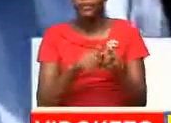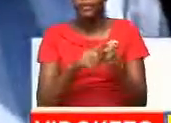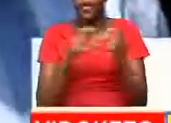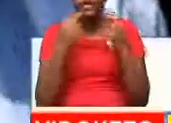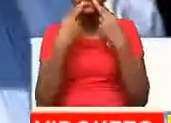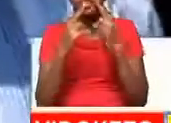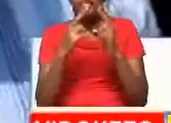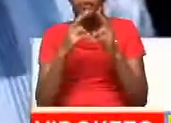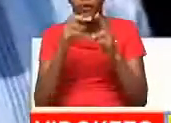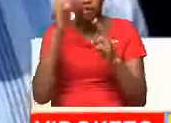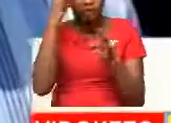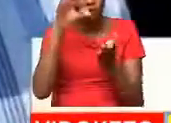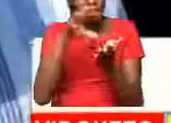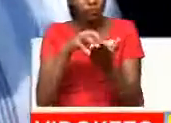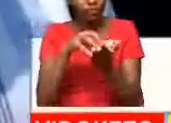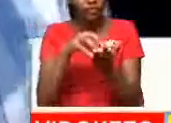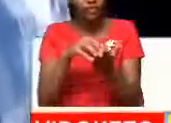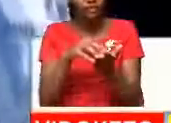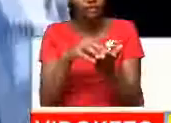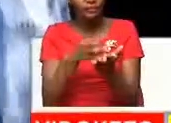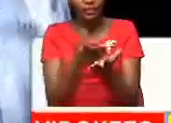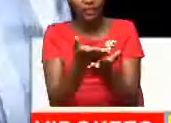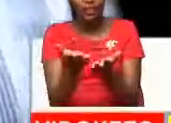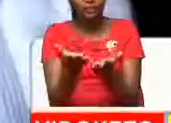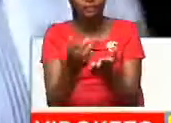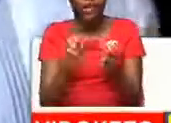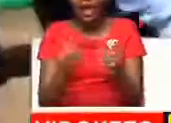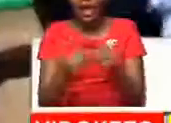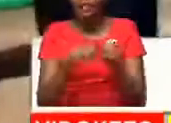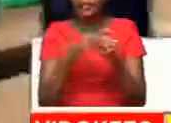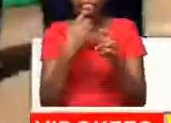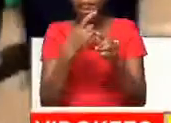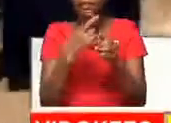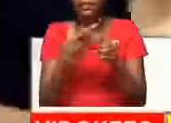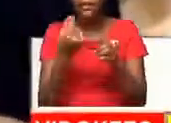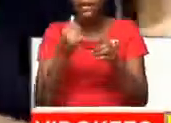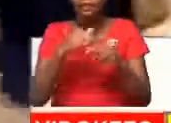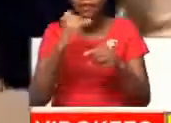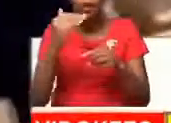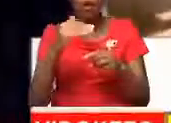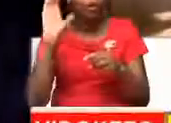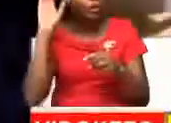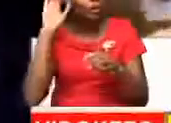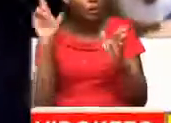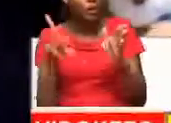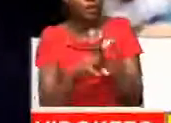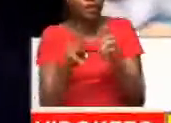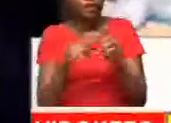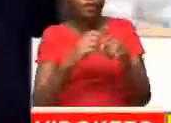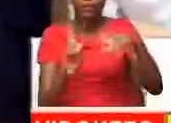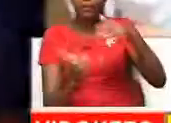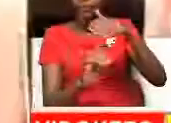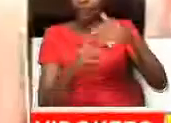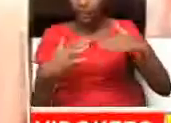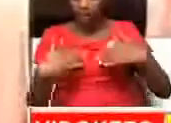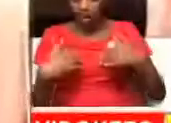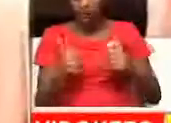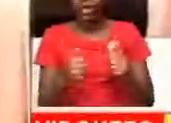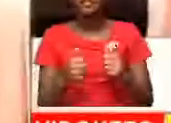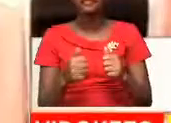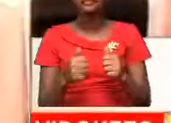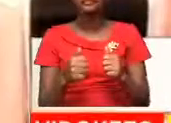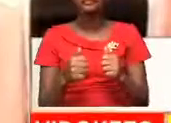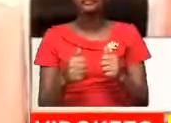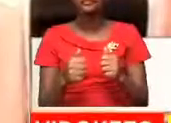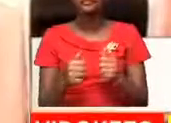wa COVID-19 waliolazwa hospitalini humo, akisema wanafuata masharti yote yaliyowekwa na Wizara ya Afya. Especially after we